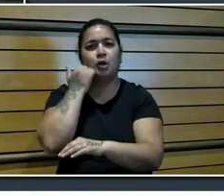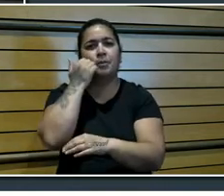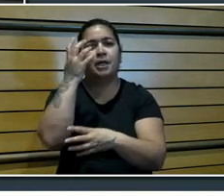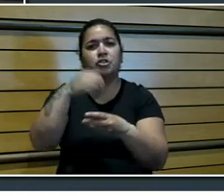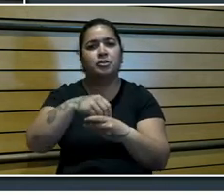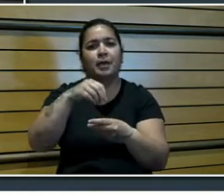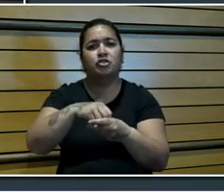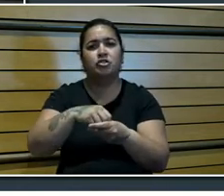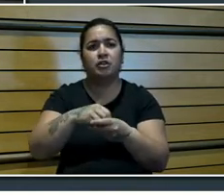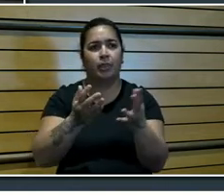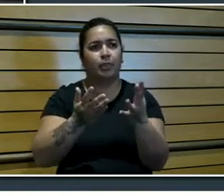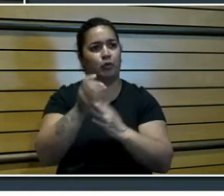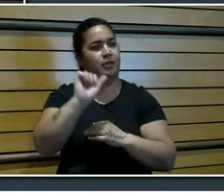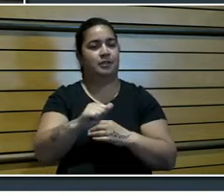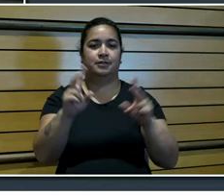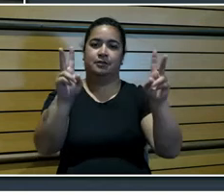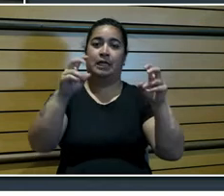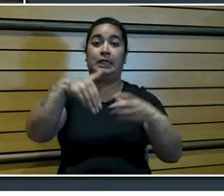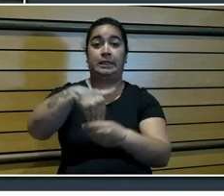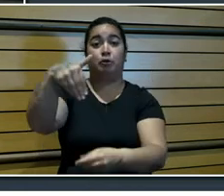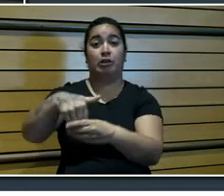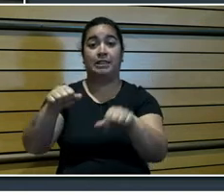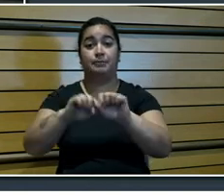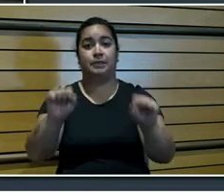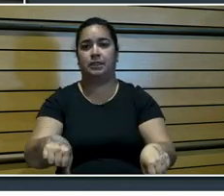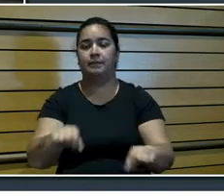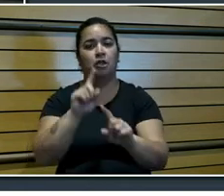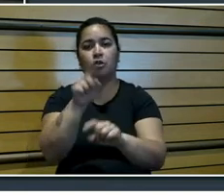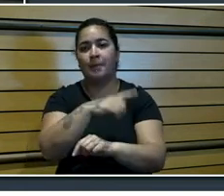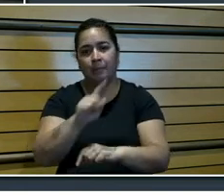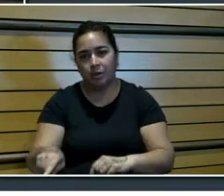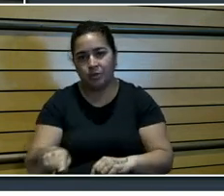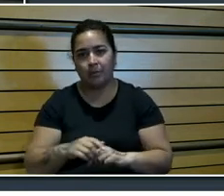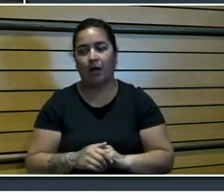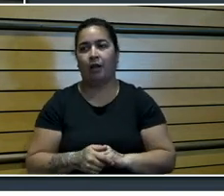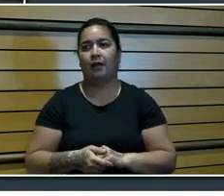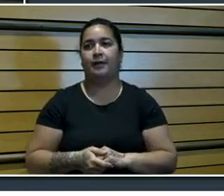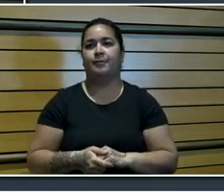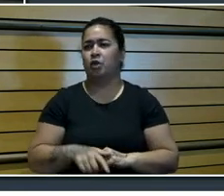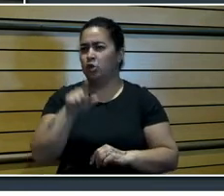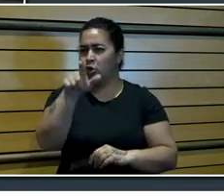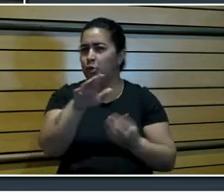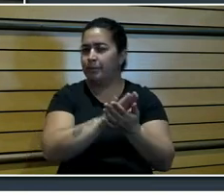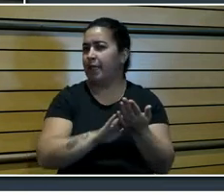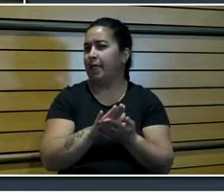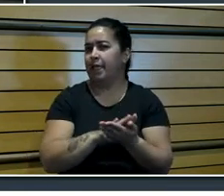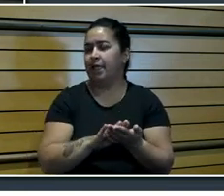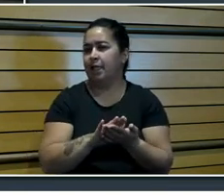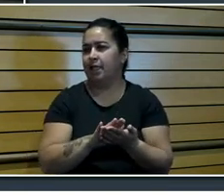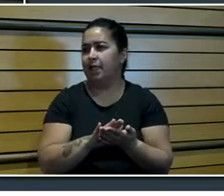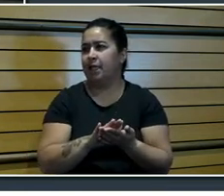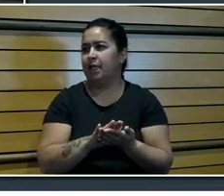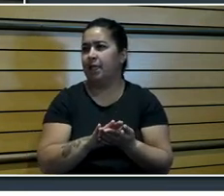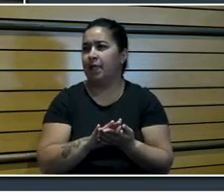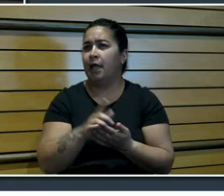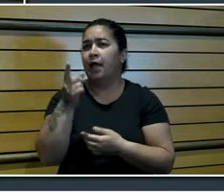this democratic system as unattainable. Are you referring to such things as the